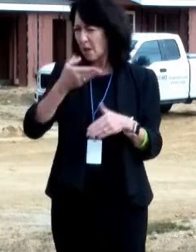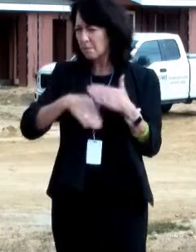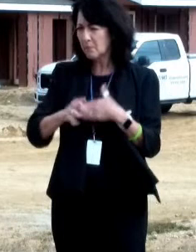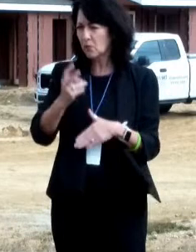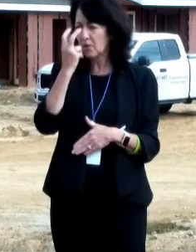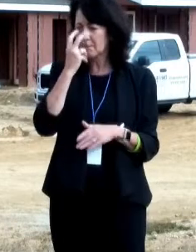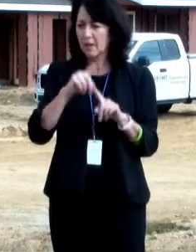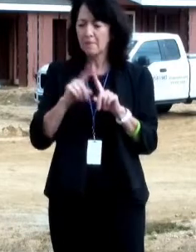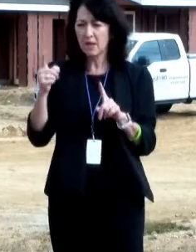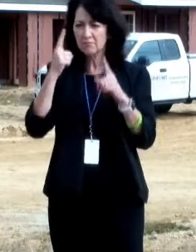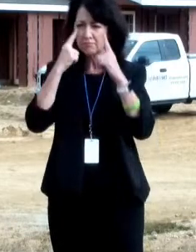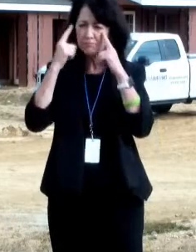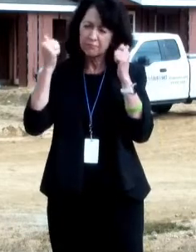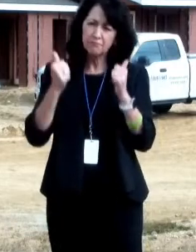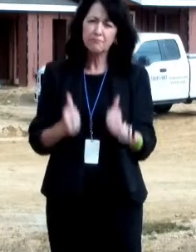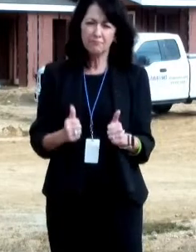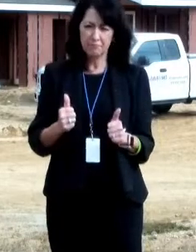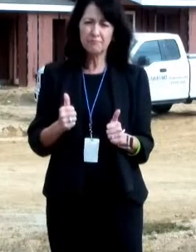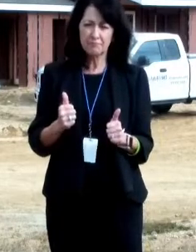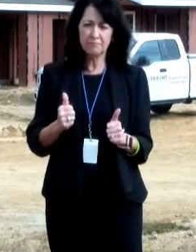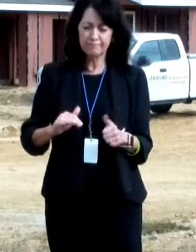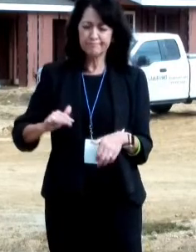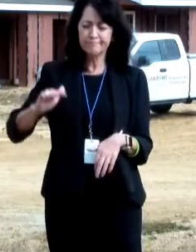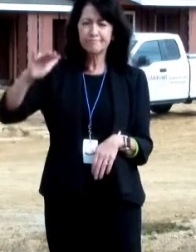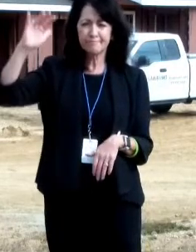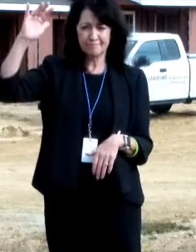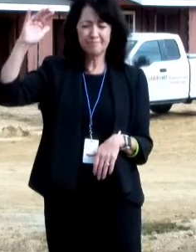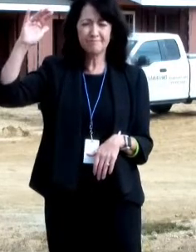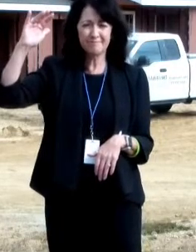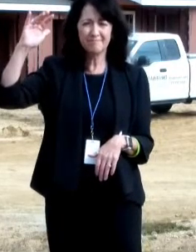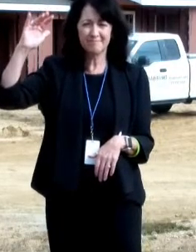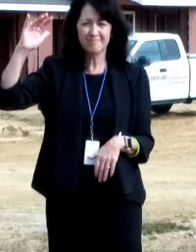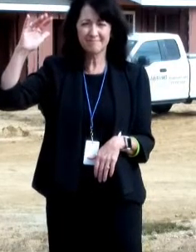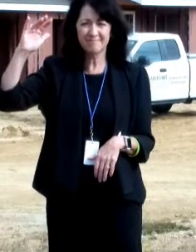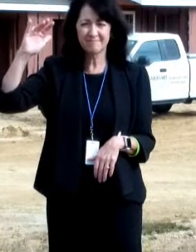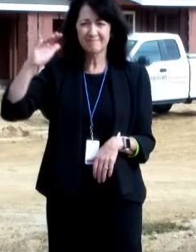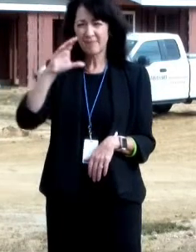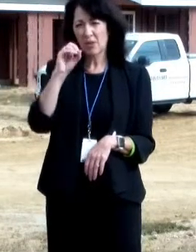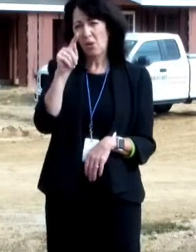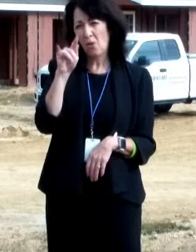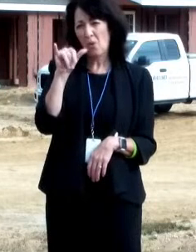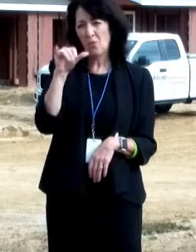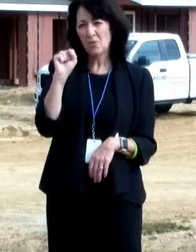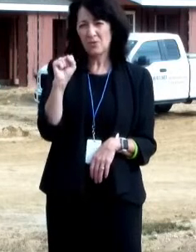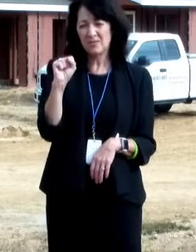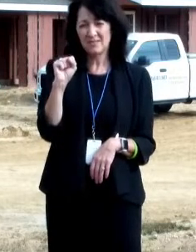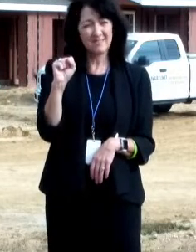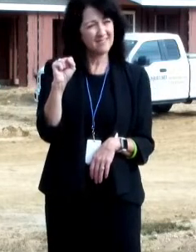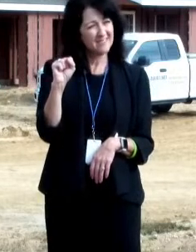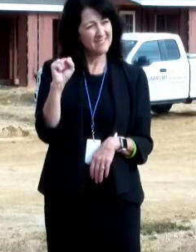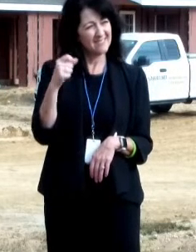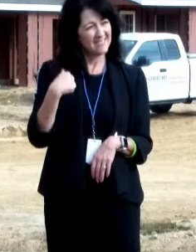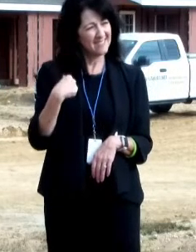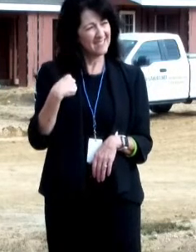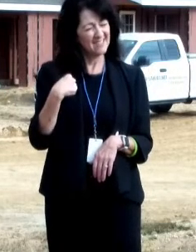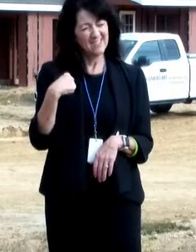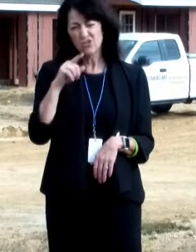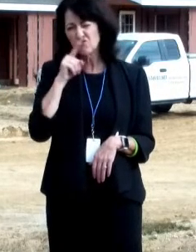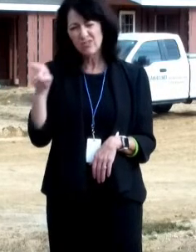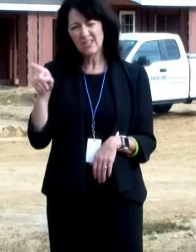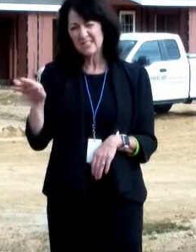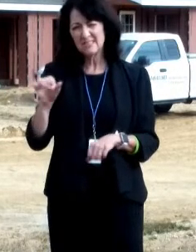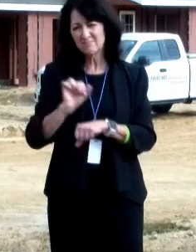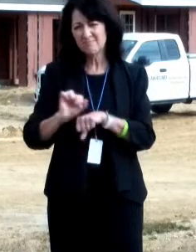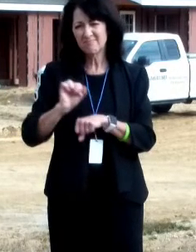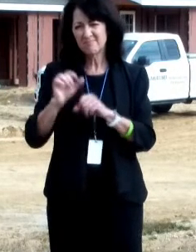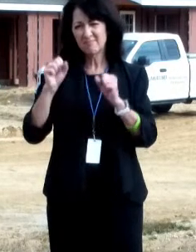he lost his sight later on, I think in his youth. His name was Otis Herring, and I used to want. He did amazing things, and